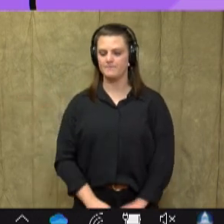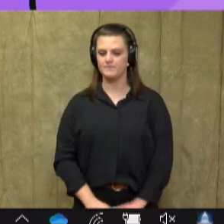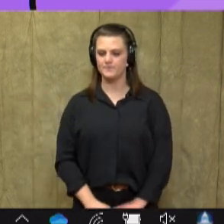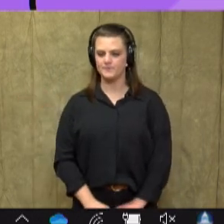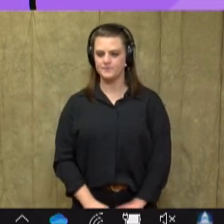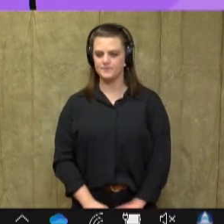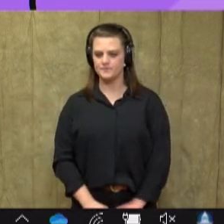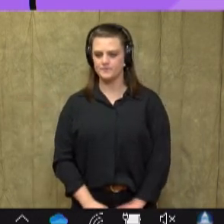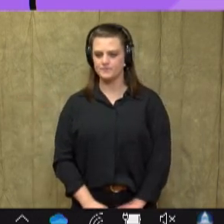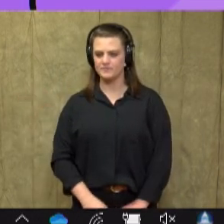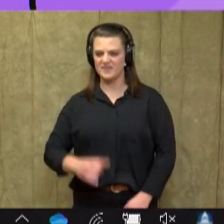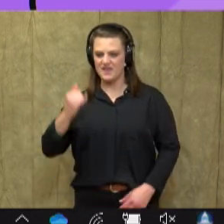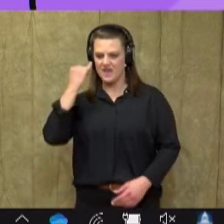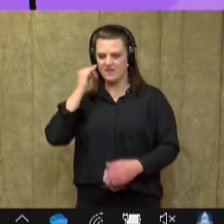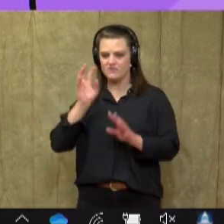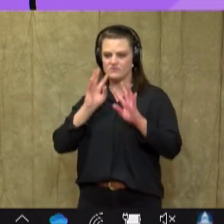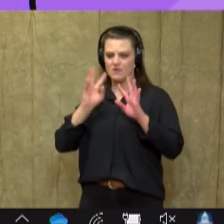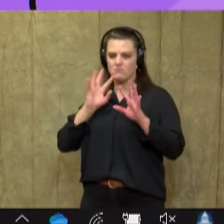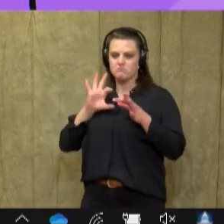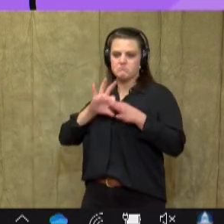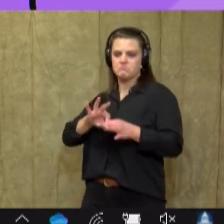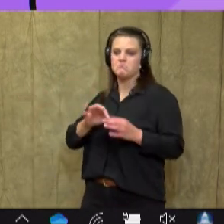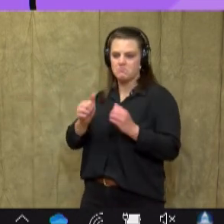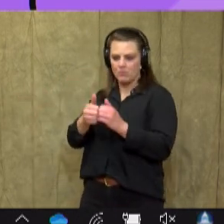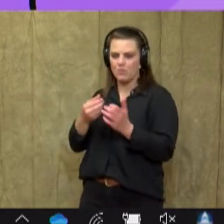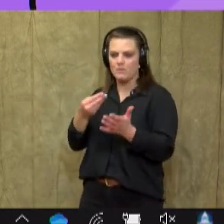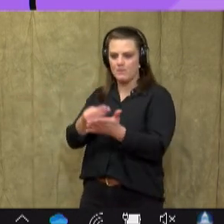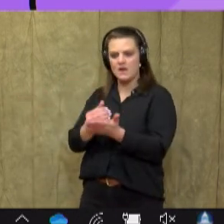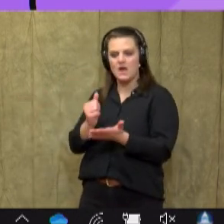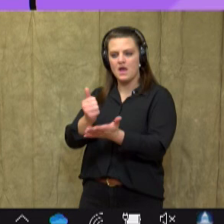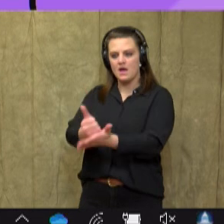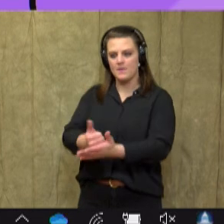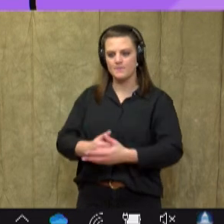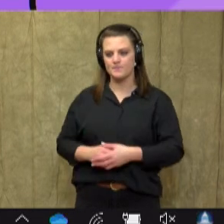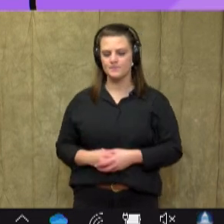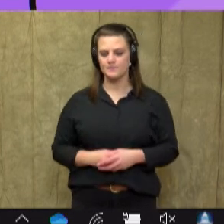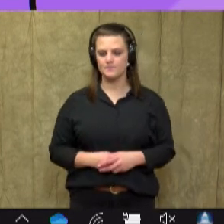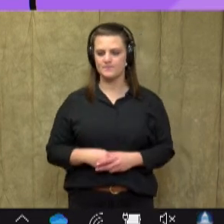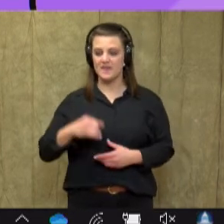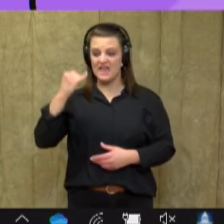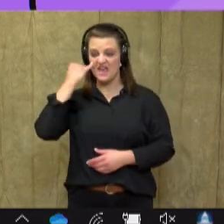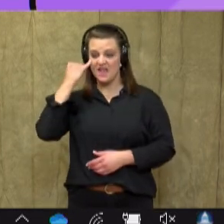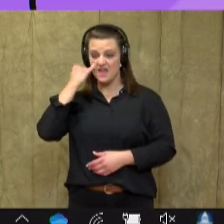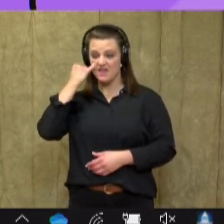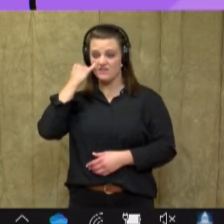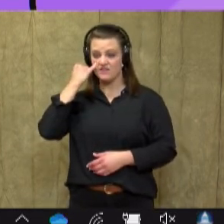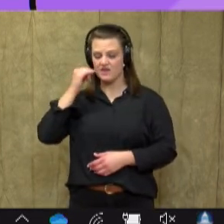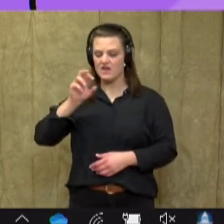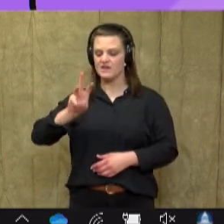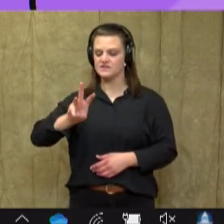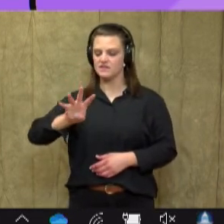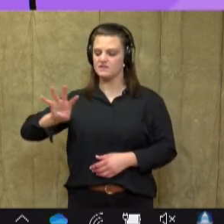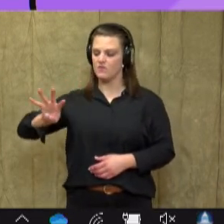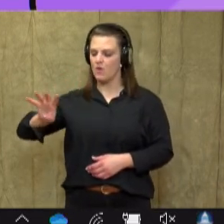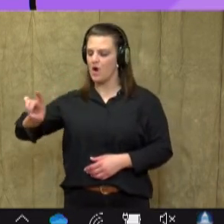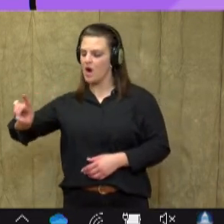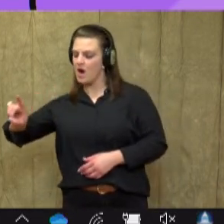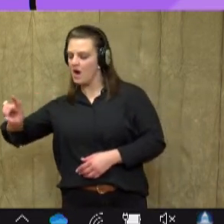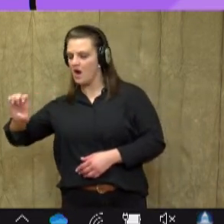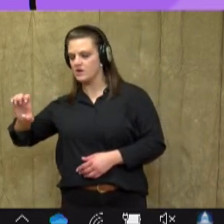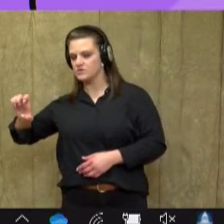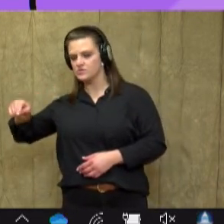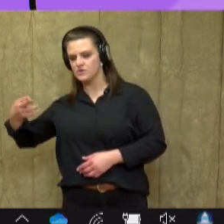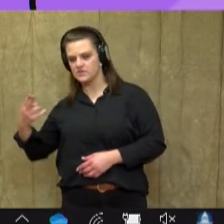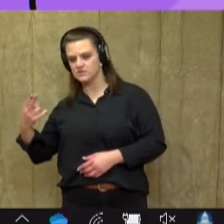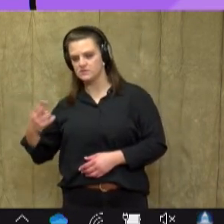0.64. If we were talking about money, 64 cents. If we were talking about hundredths, it would be 64